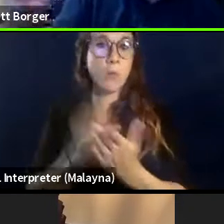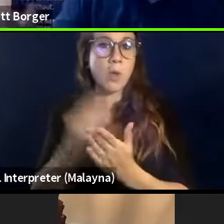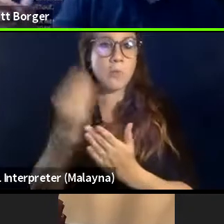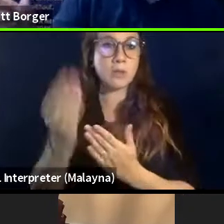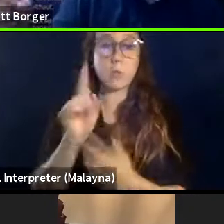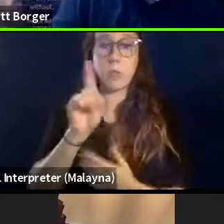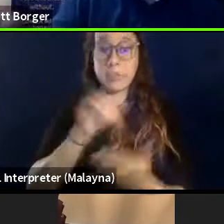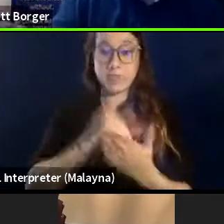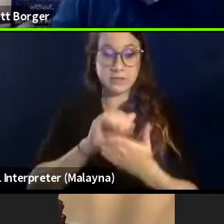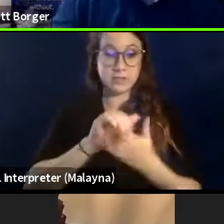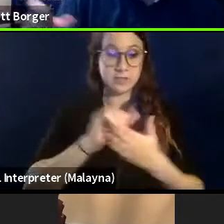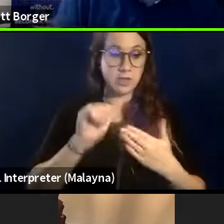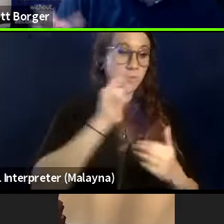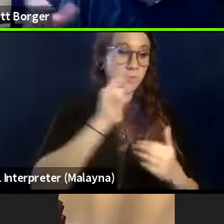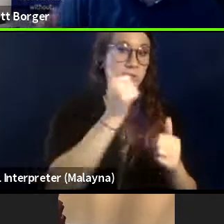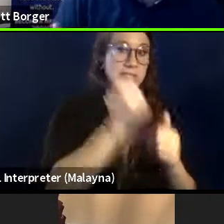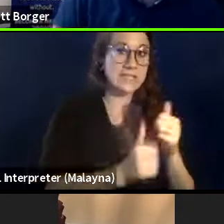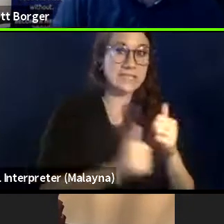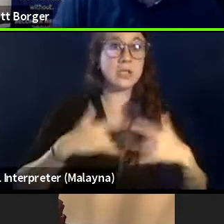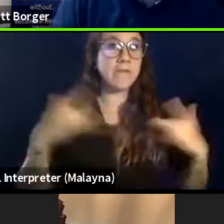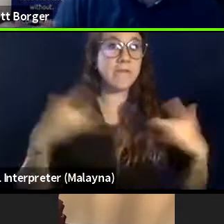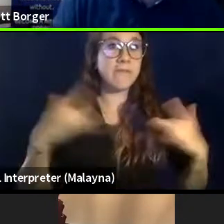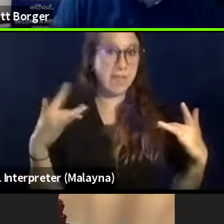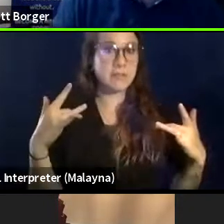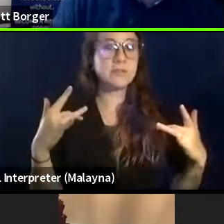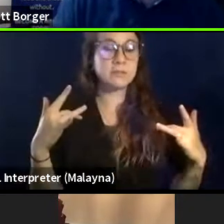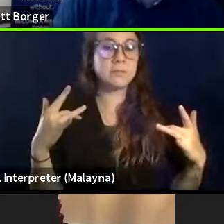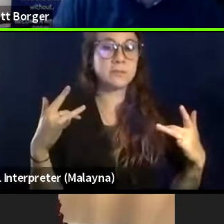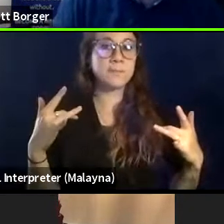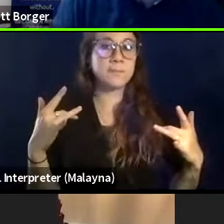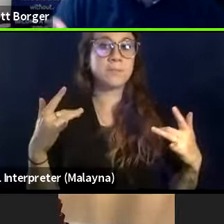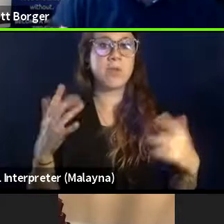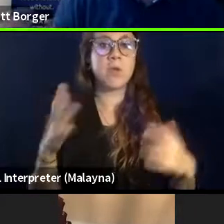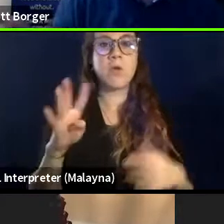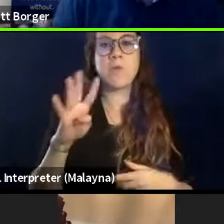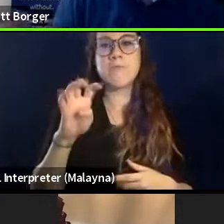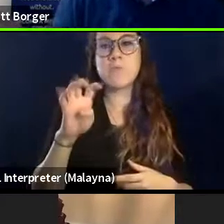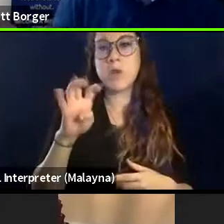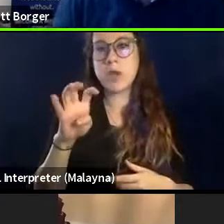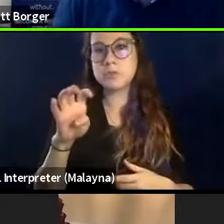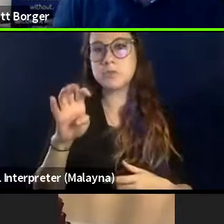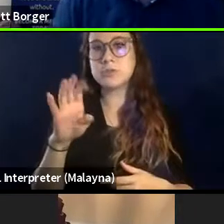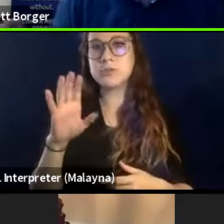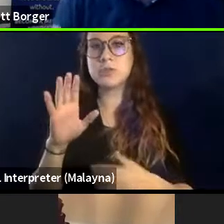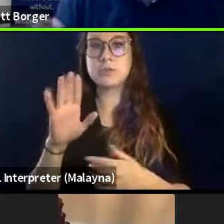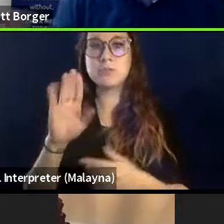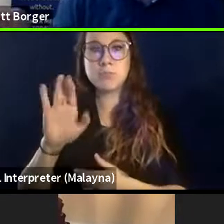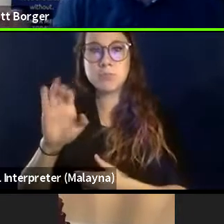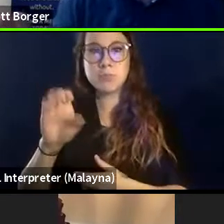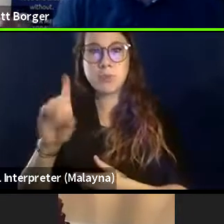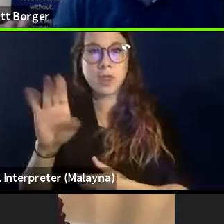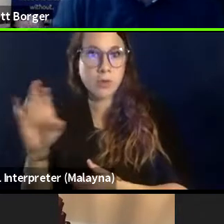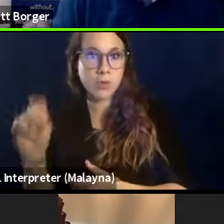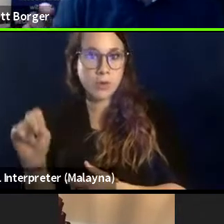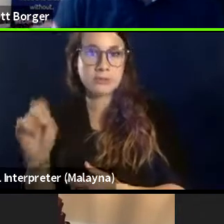$1,000 for each event, which is 400 Breadcoins. So they're